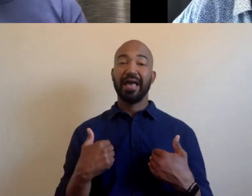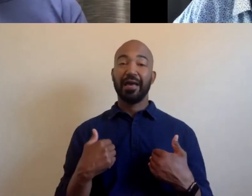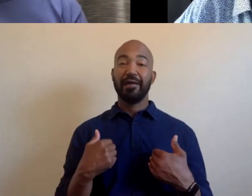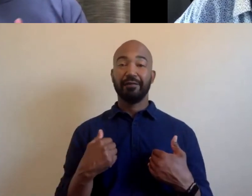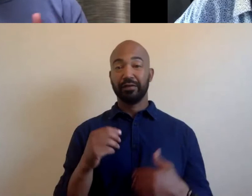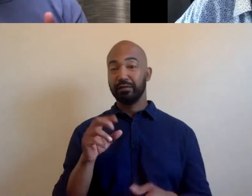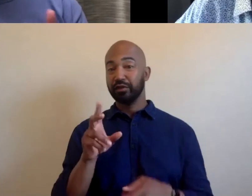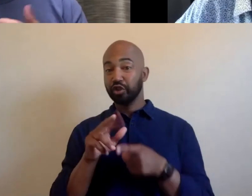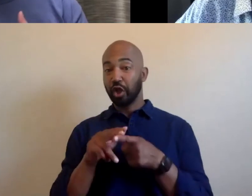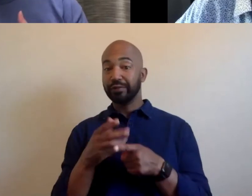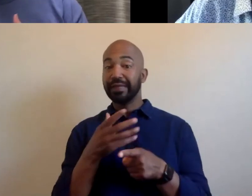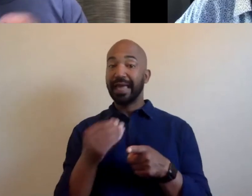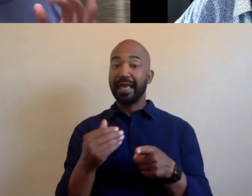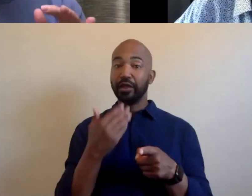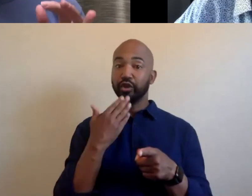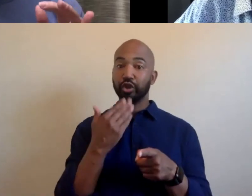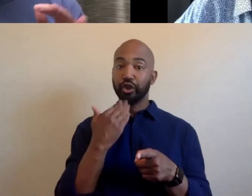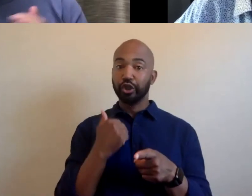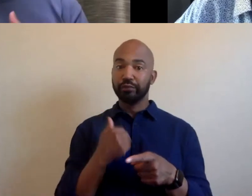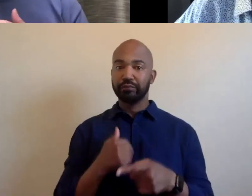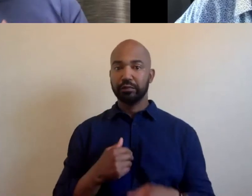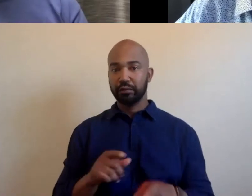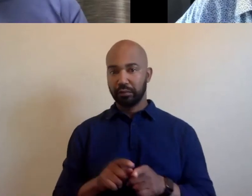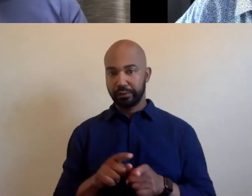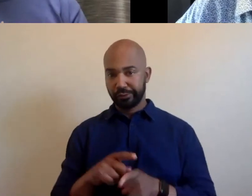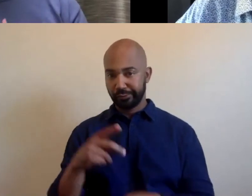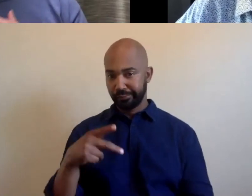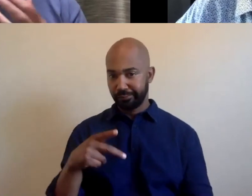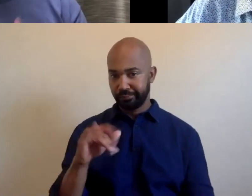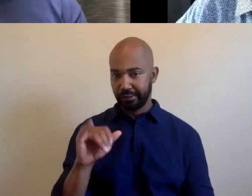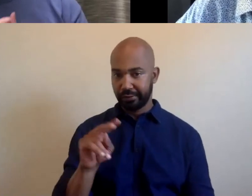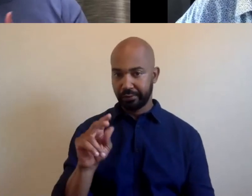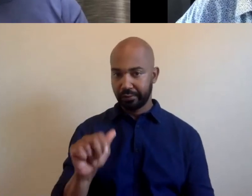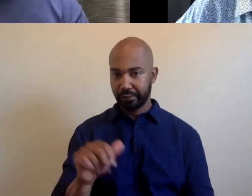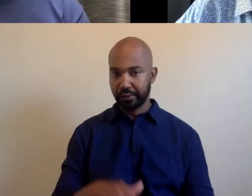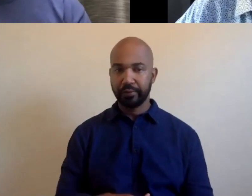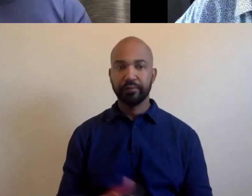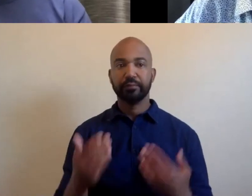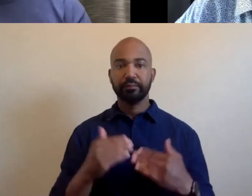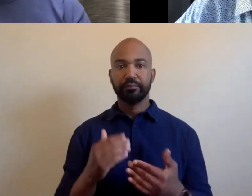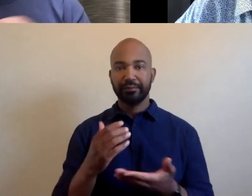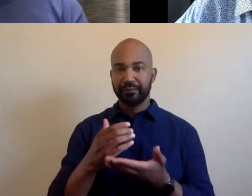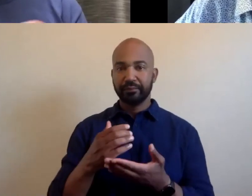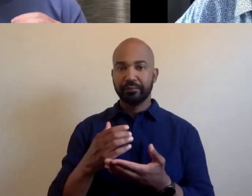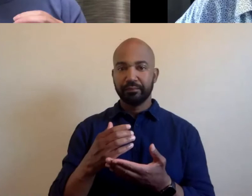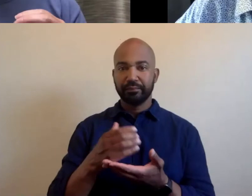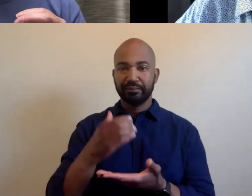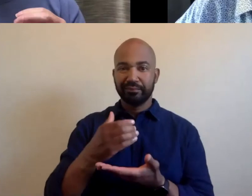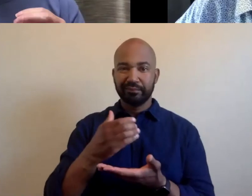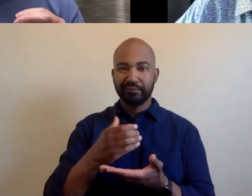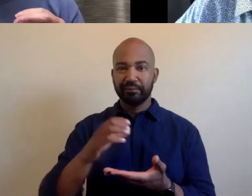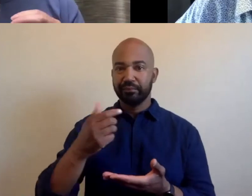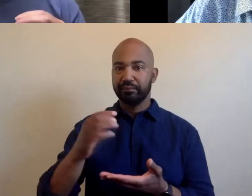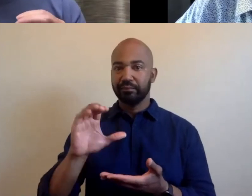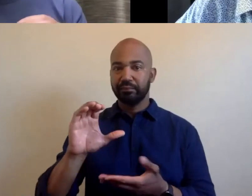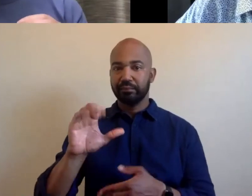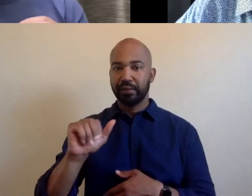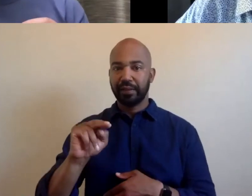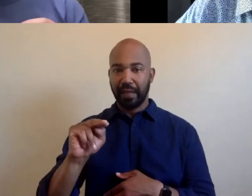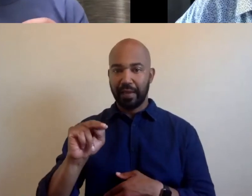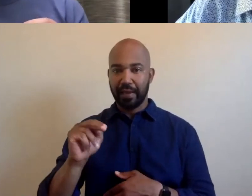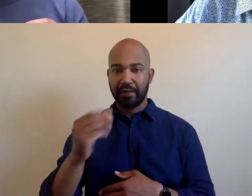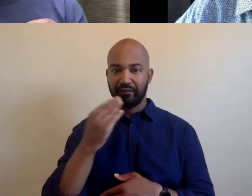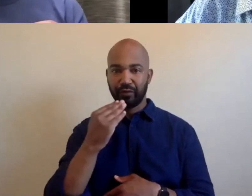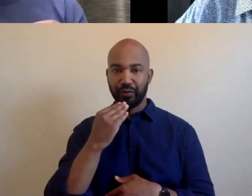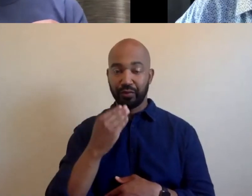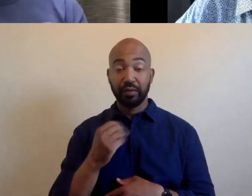sugar, as does pizza, I'm sorry to say, as does, canned goods. So there's a lot of hidden salt in a